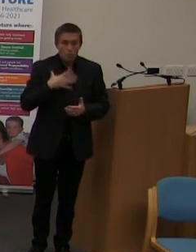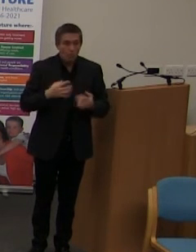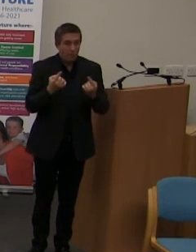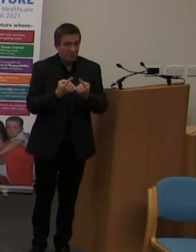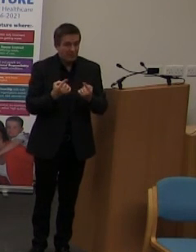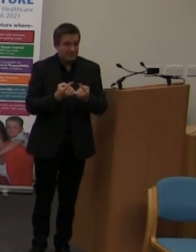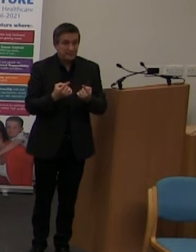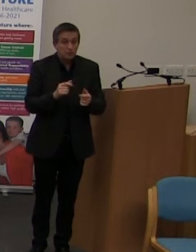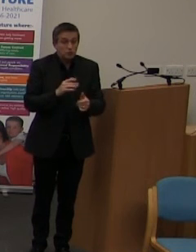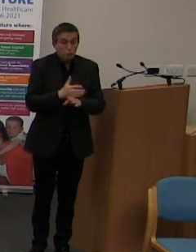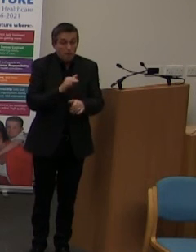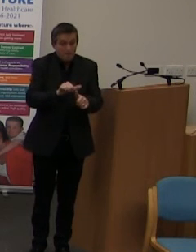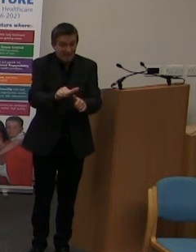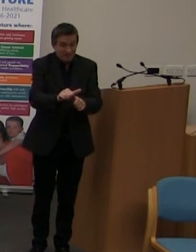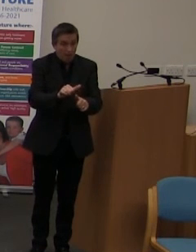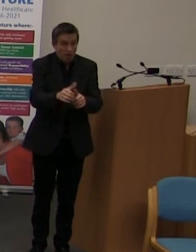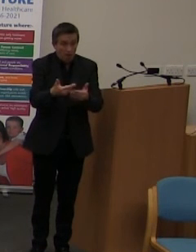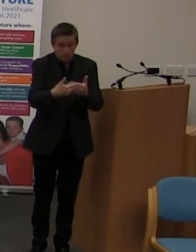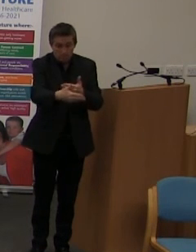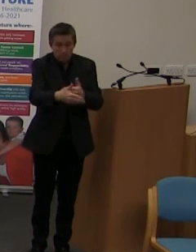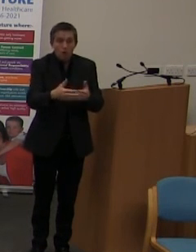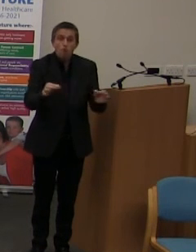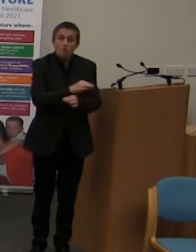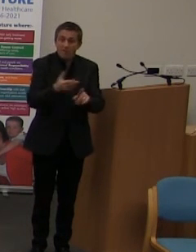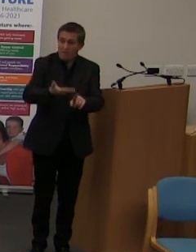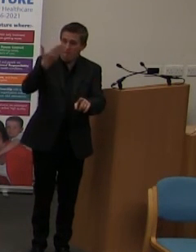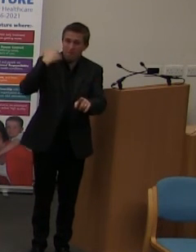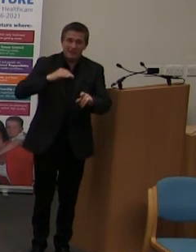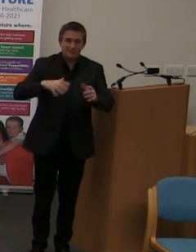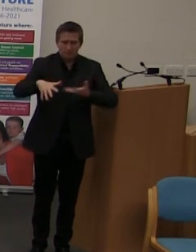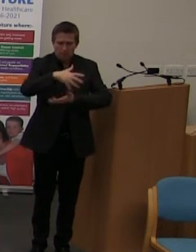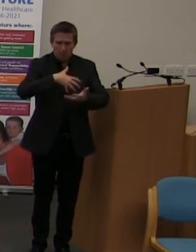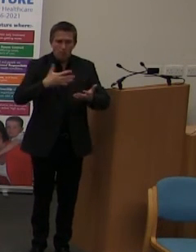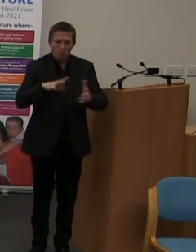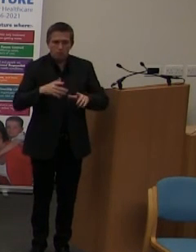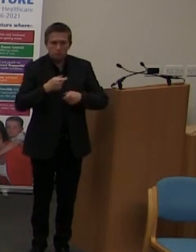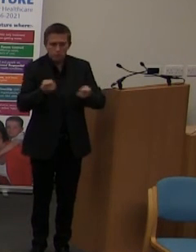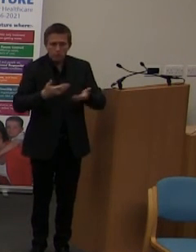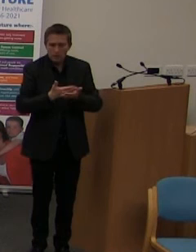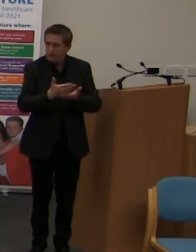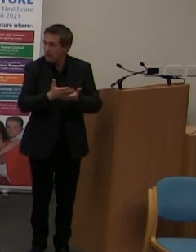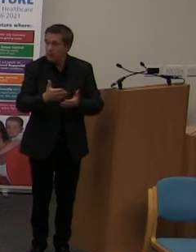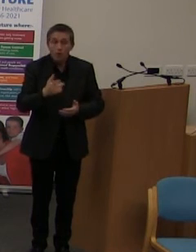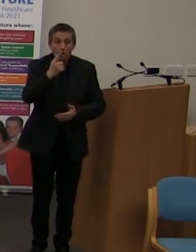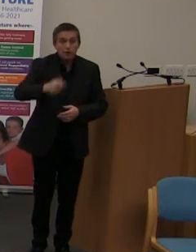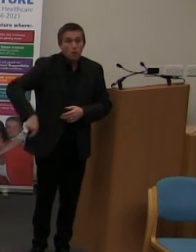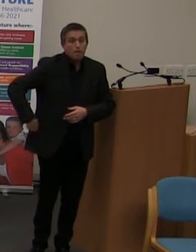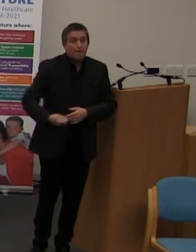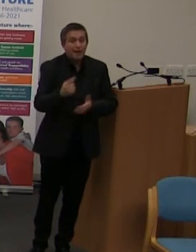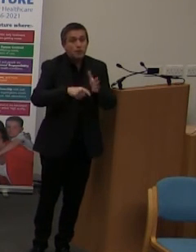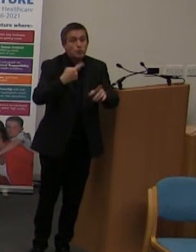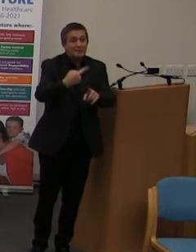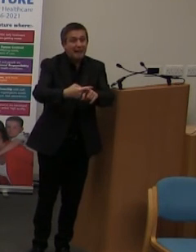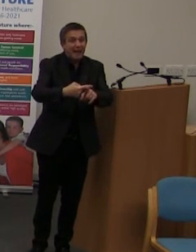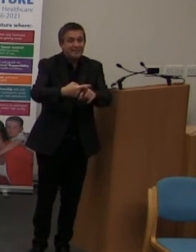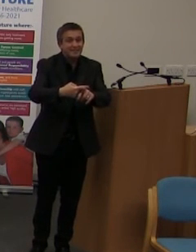they might have been in the past. And that's one of the reasons, I think, why people when they pay their taxes, they pay into society, they don't